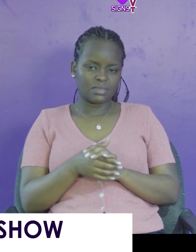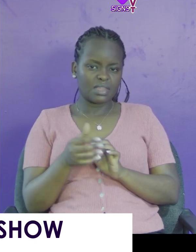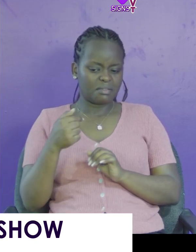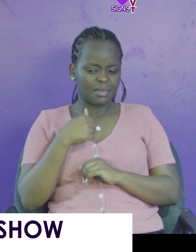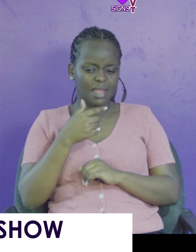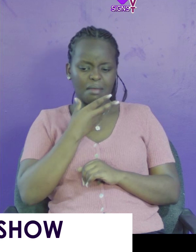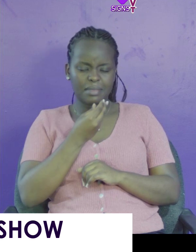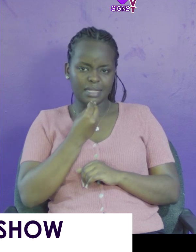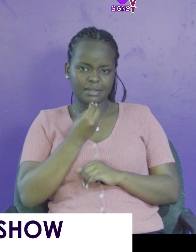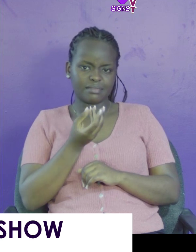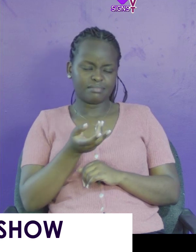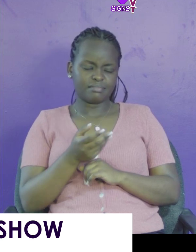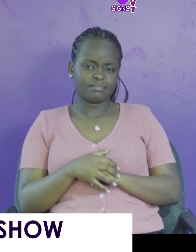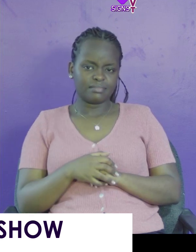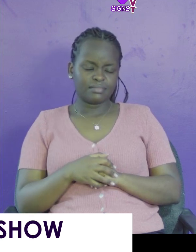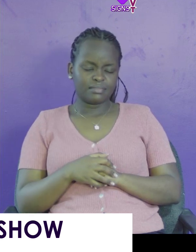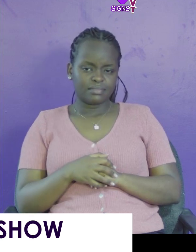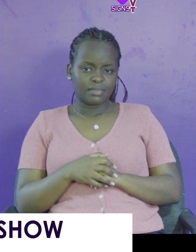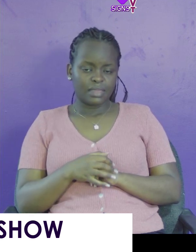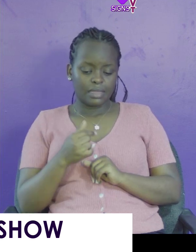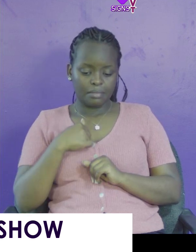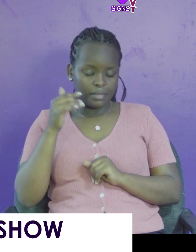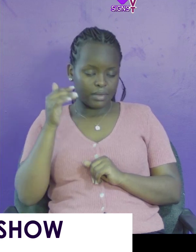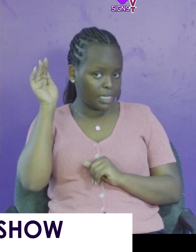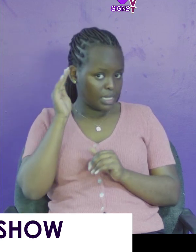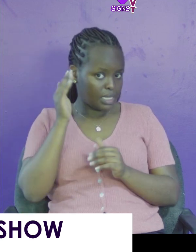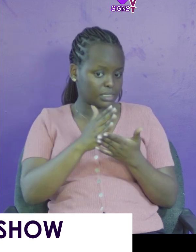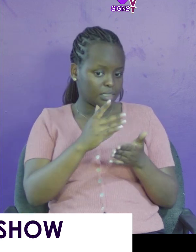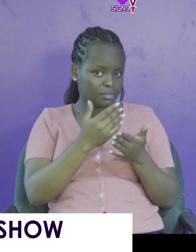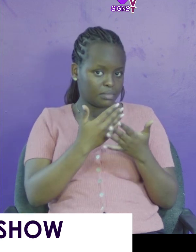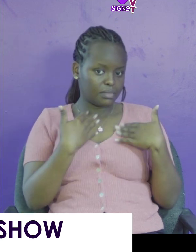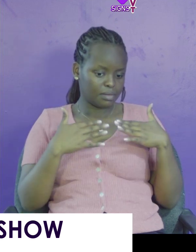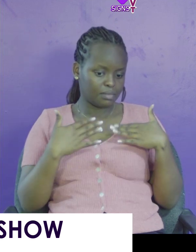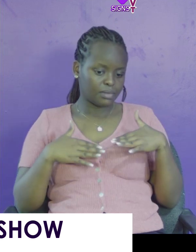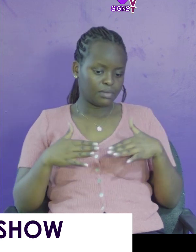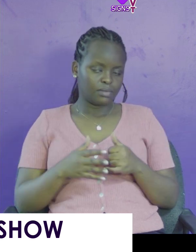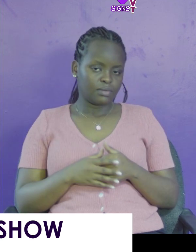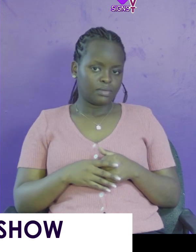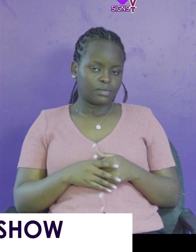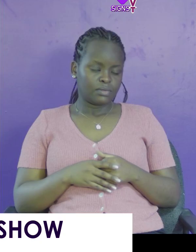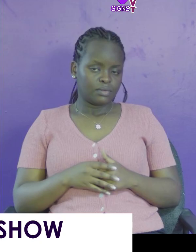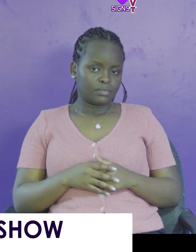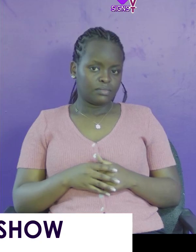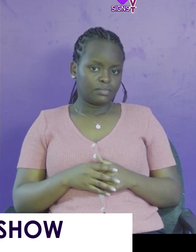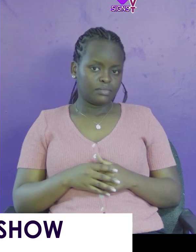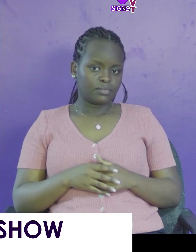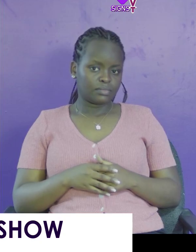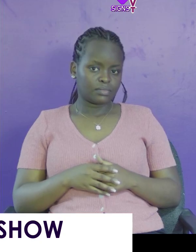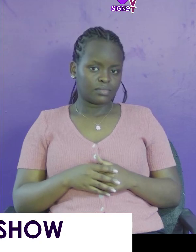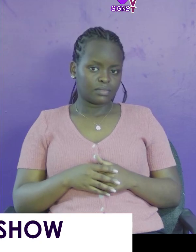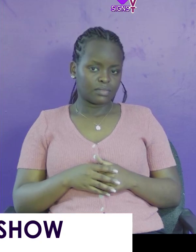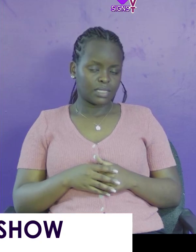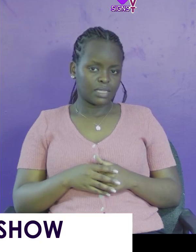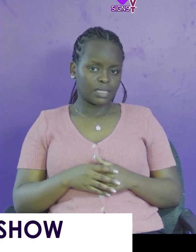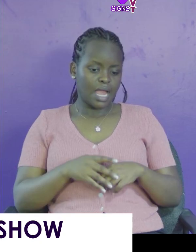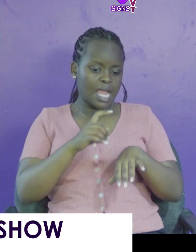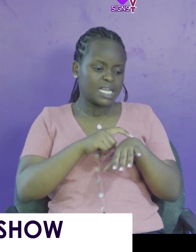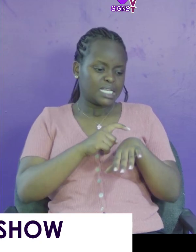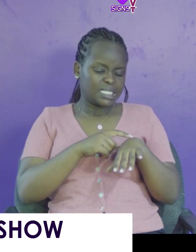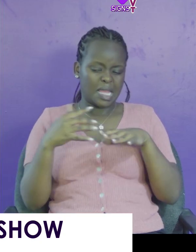I'm a man. Yes. And I hear some people, you know, because when they are in arguments